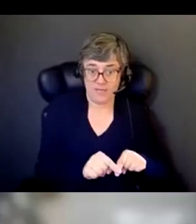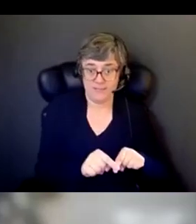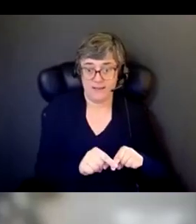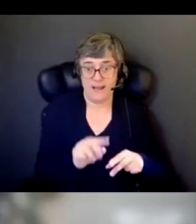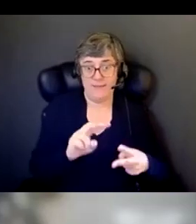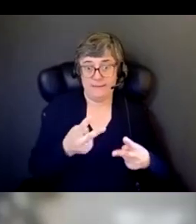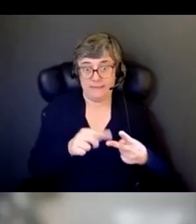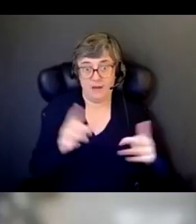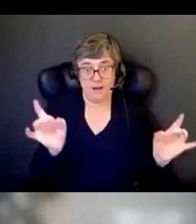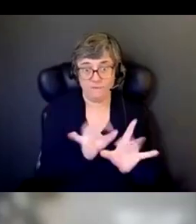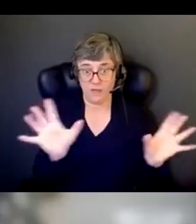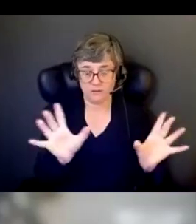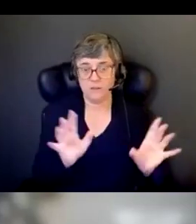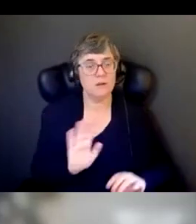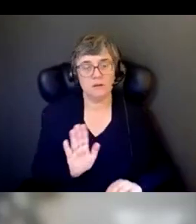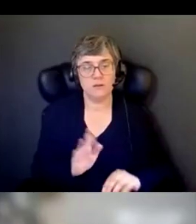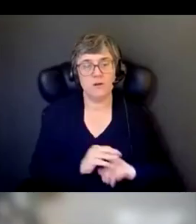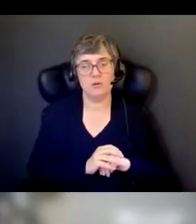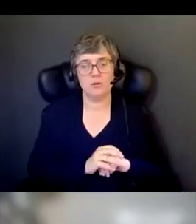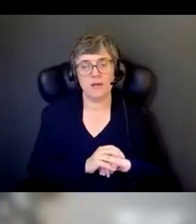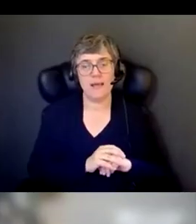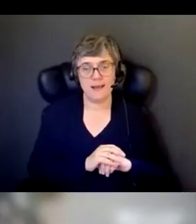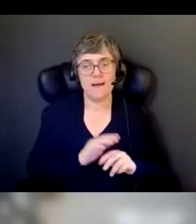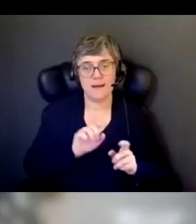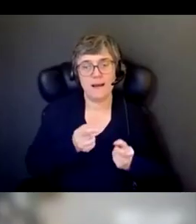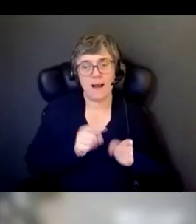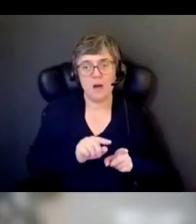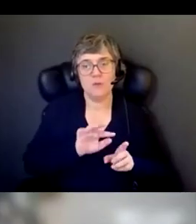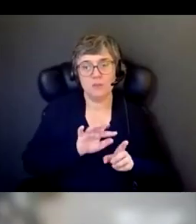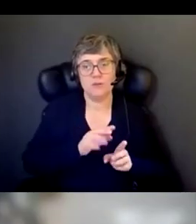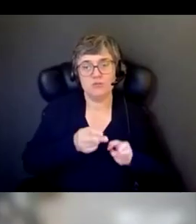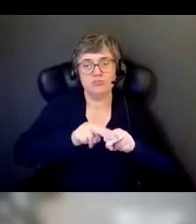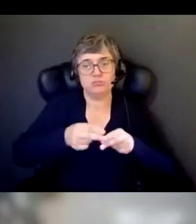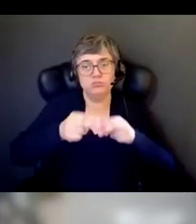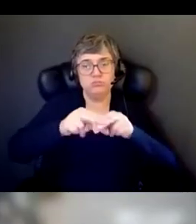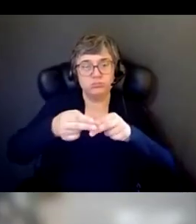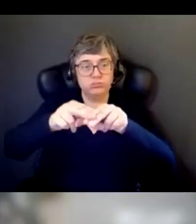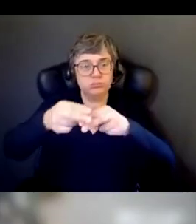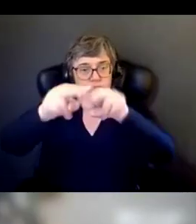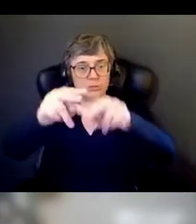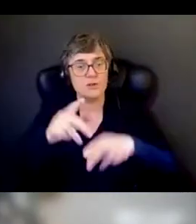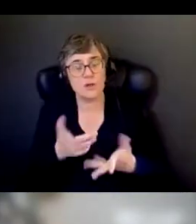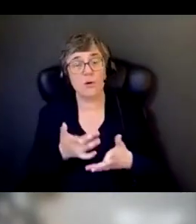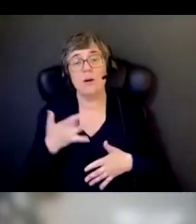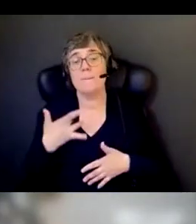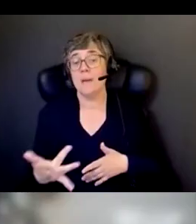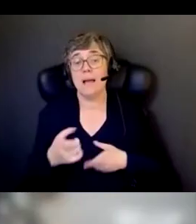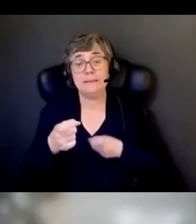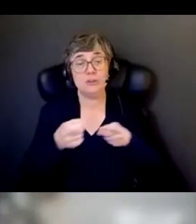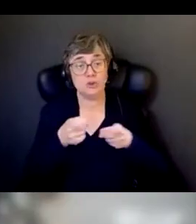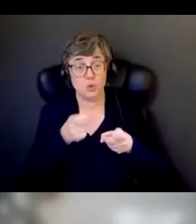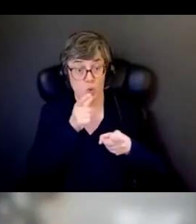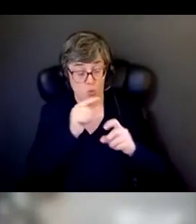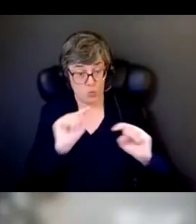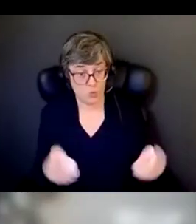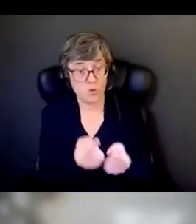first, the controller often manufactures the dependency in the first place. So and we've